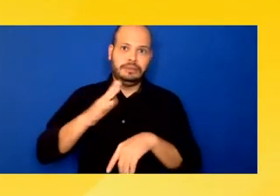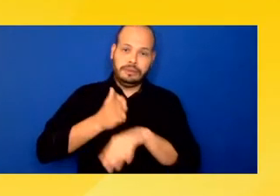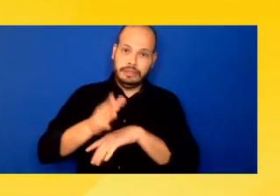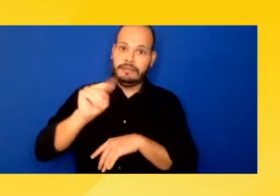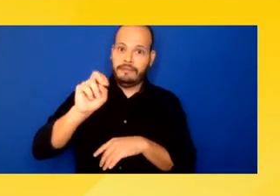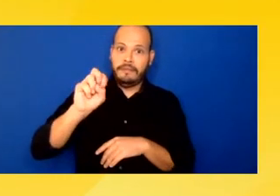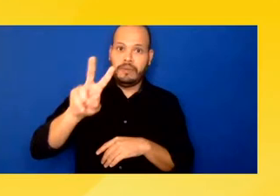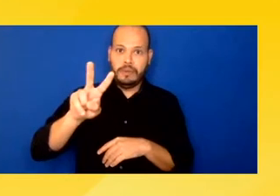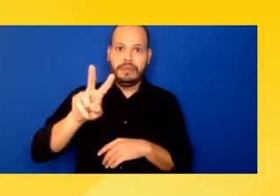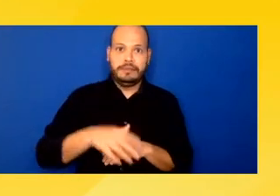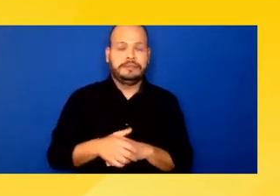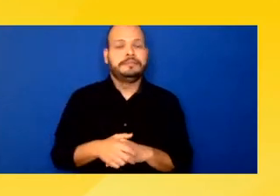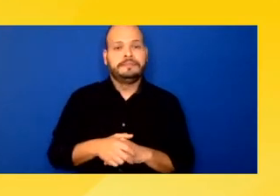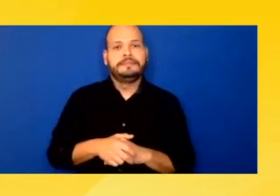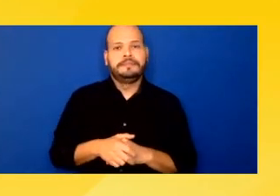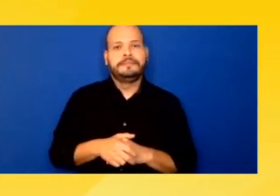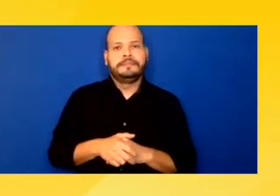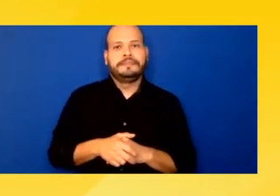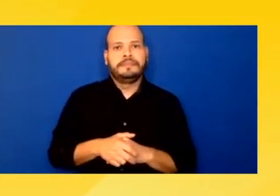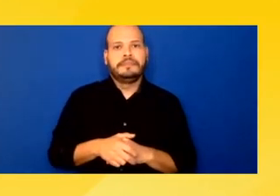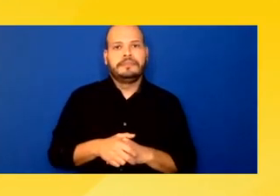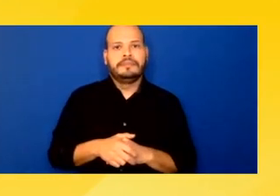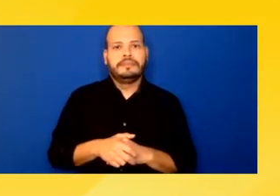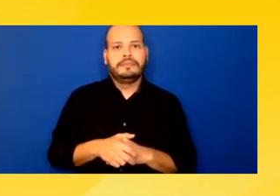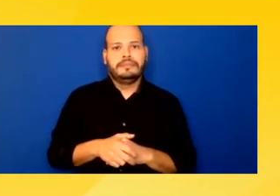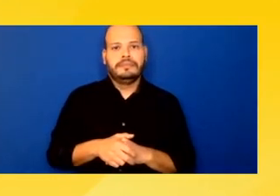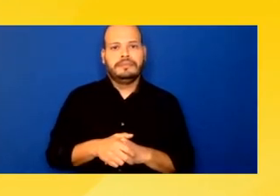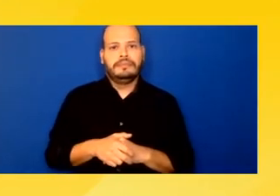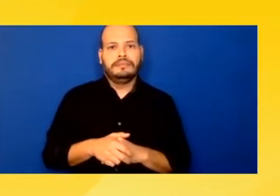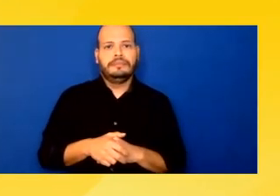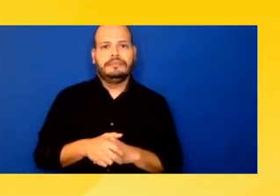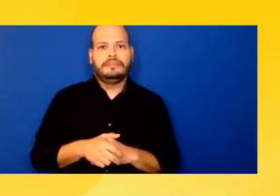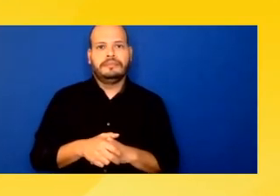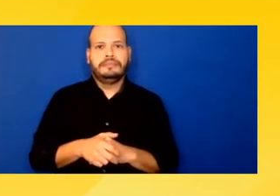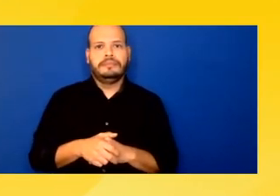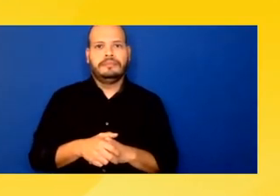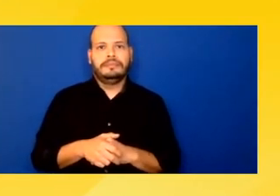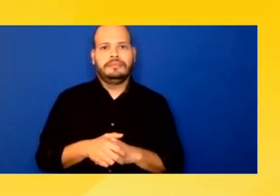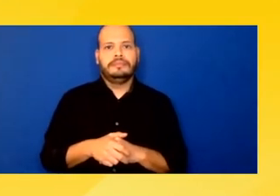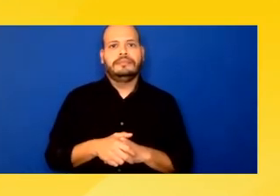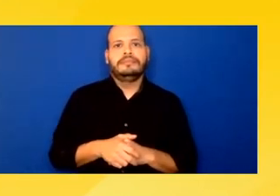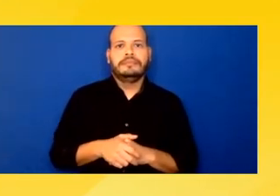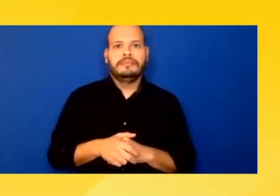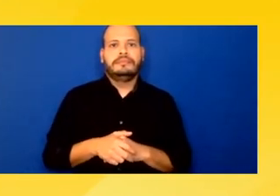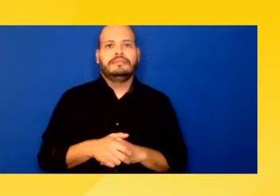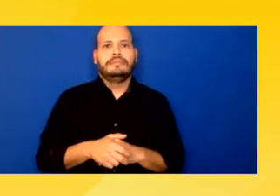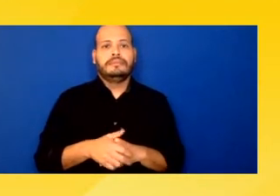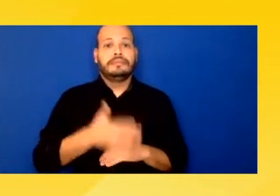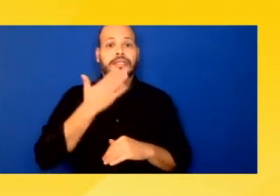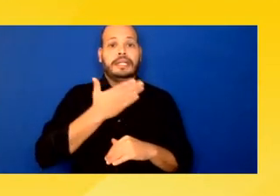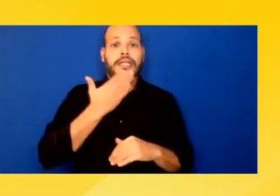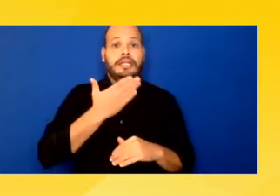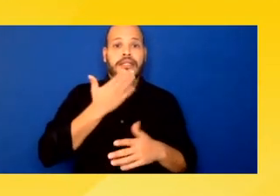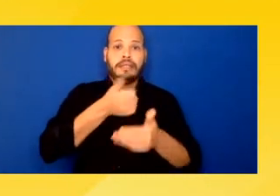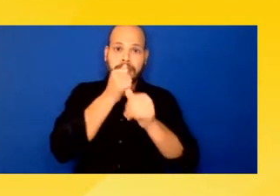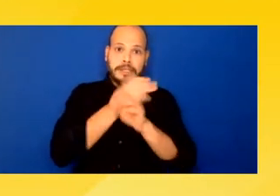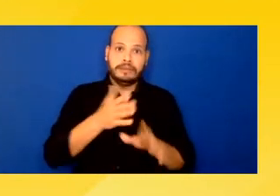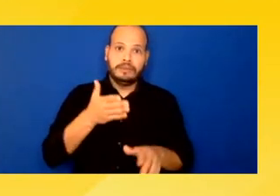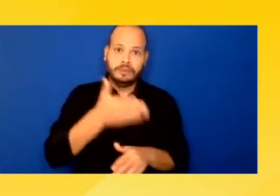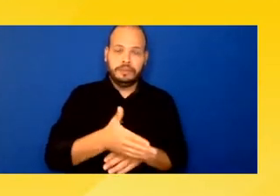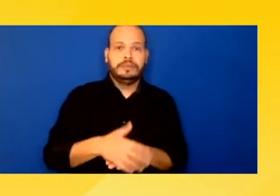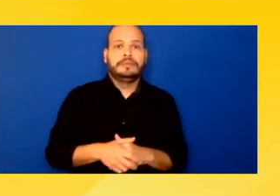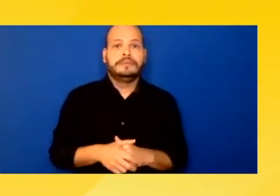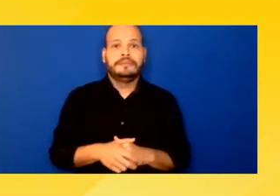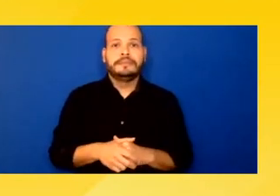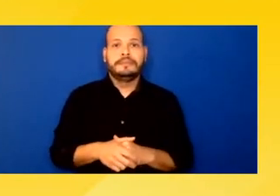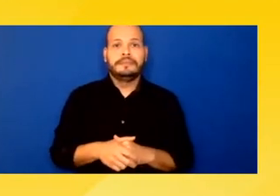Dr Liz well thanks so much for joining us and and allowing me to to have some words to